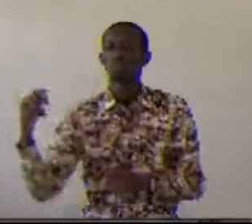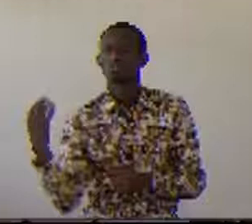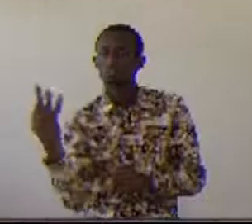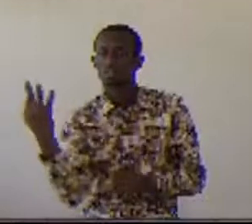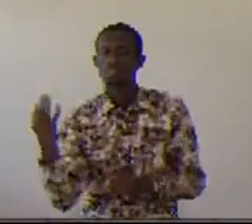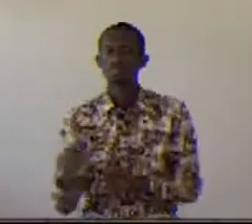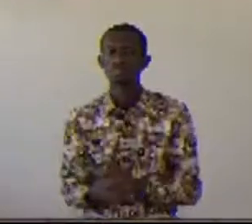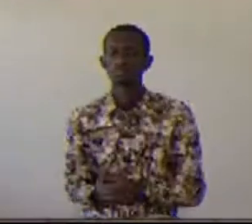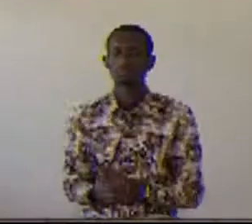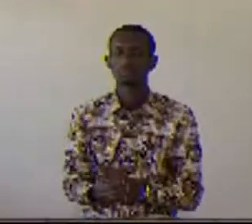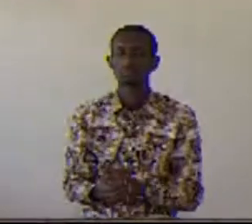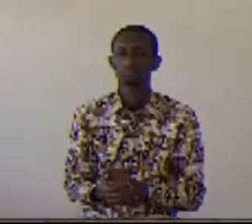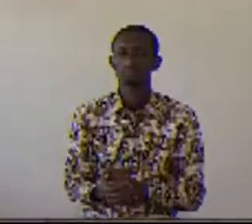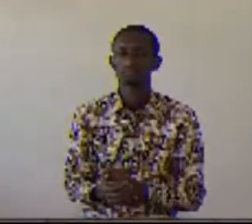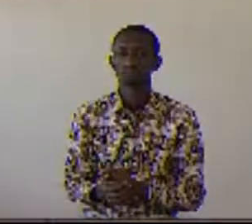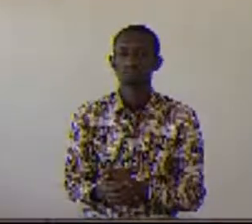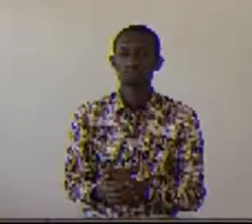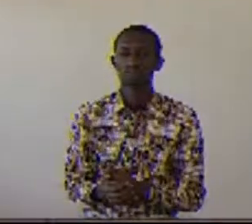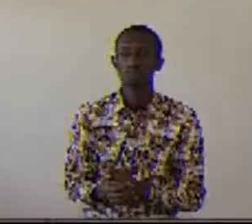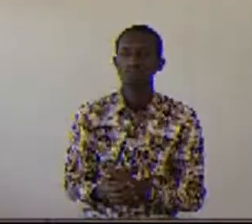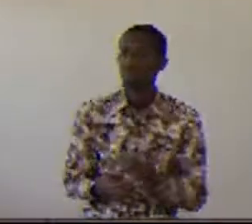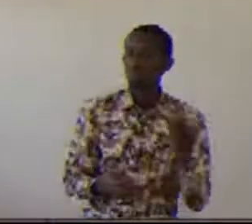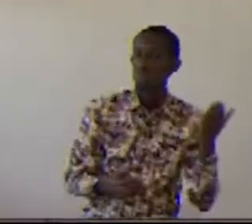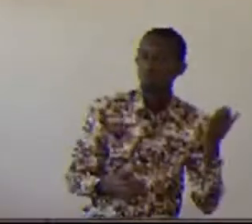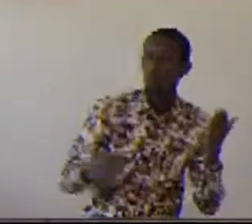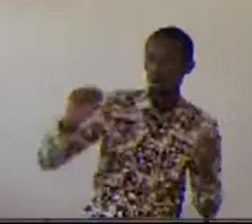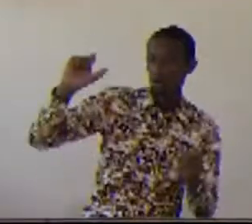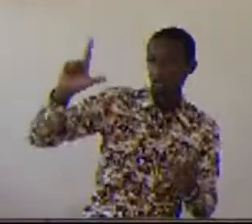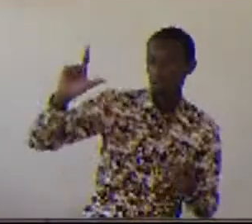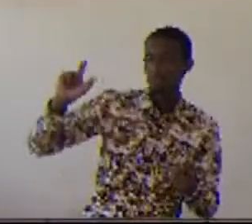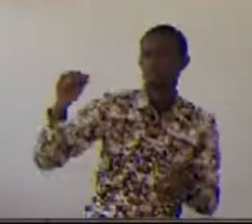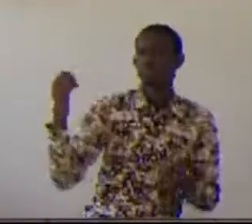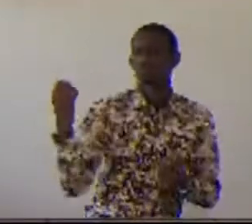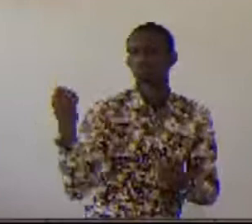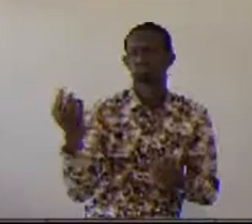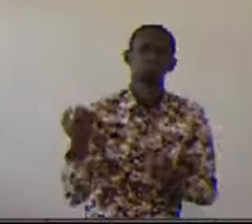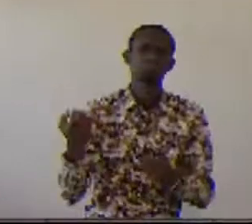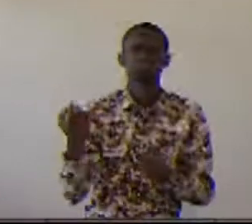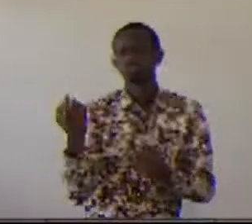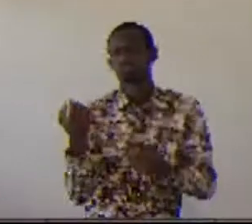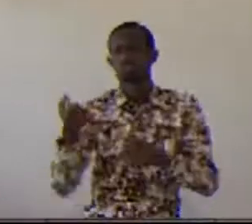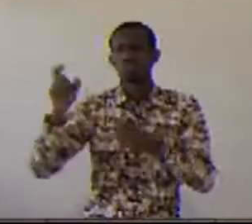for aluminum, we have more delocalized electrons than either sodium or